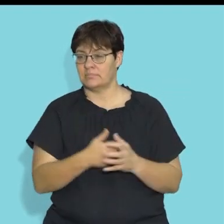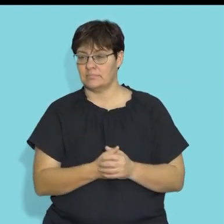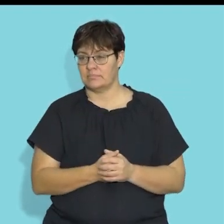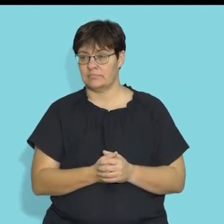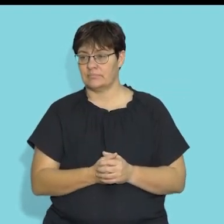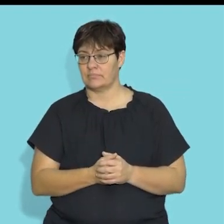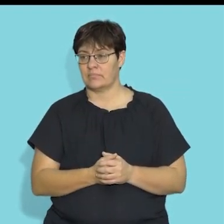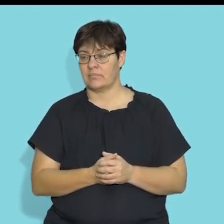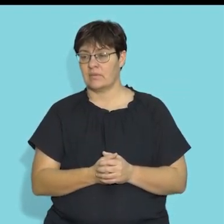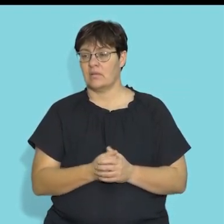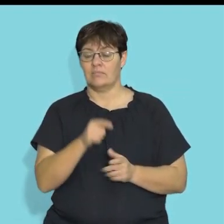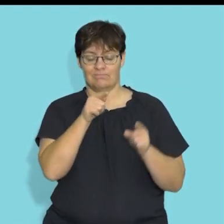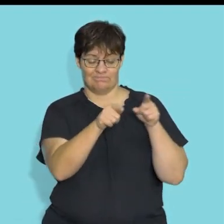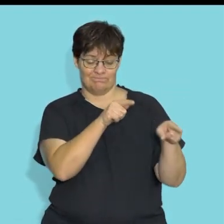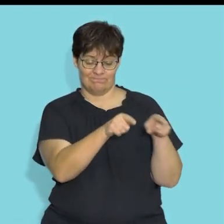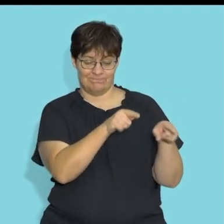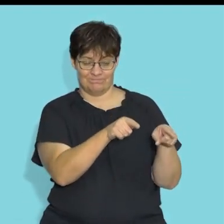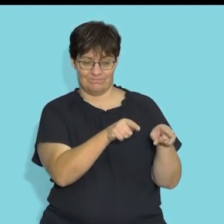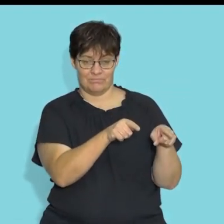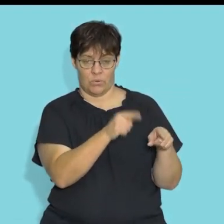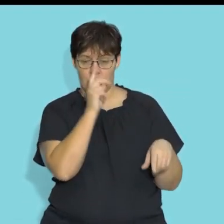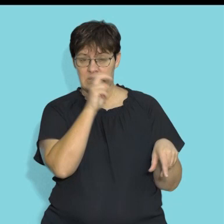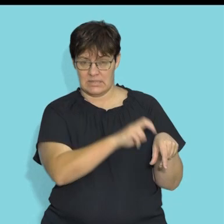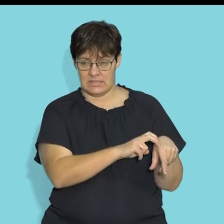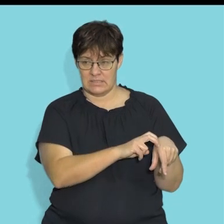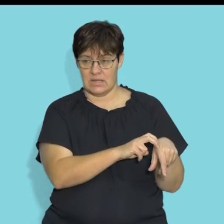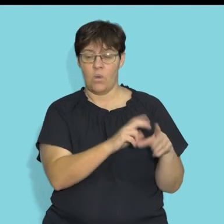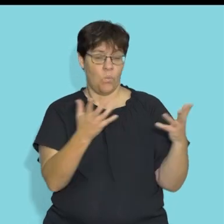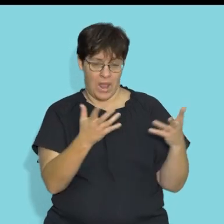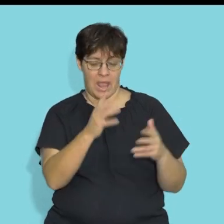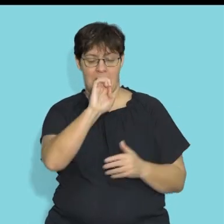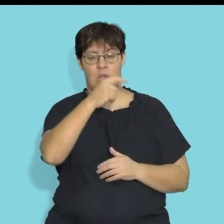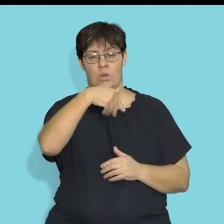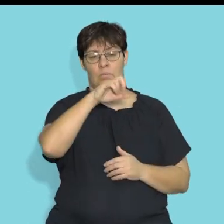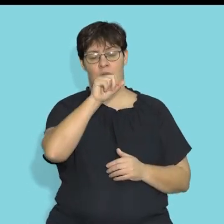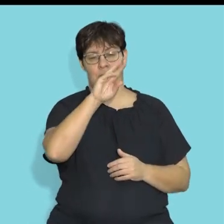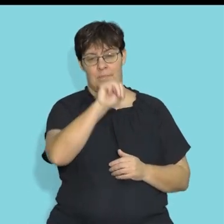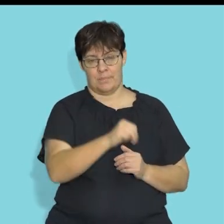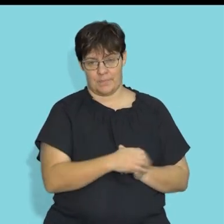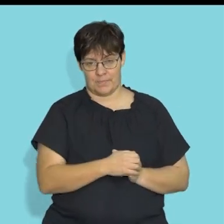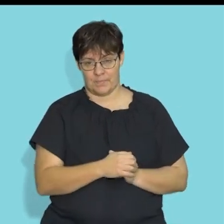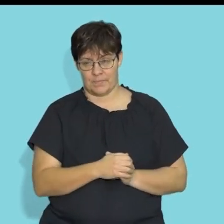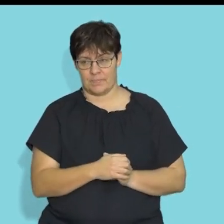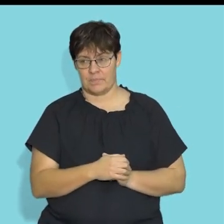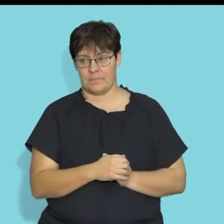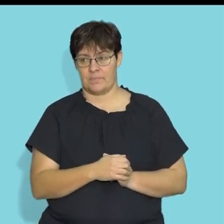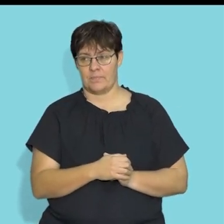out what is the concentration of this at equilibrium.